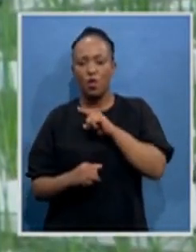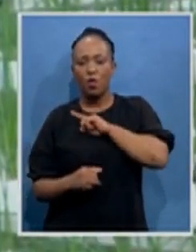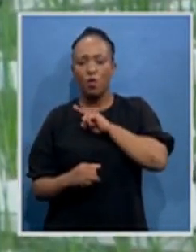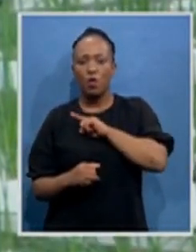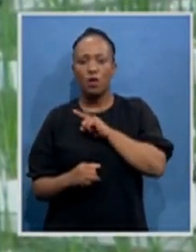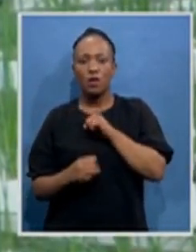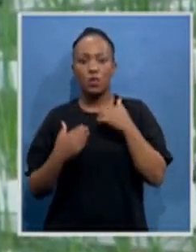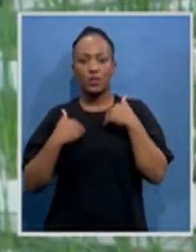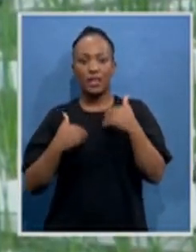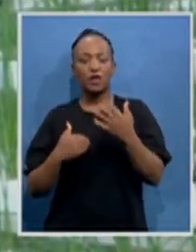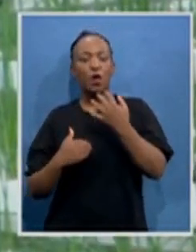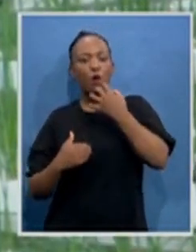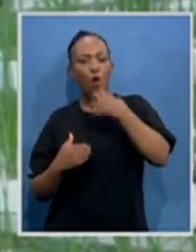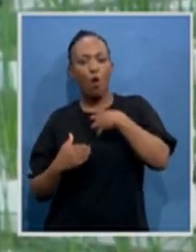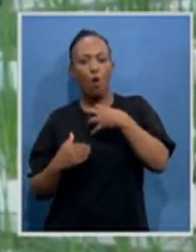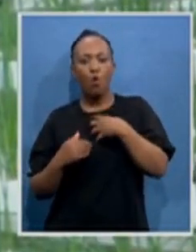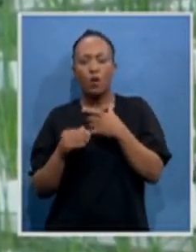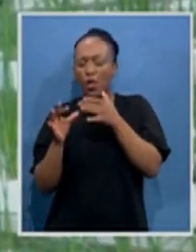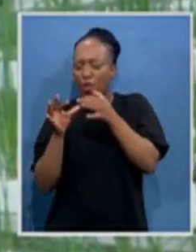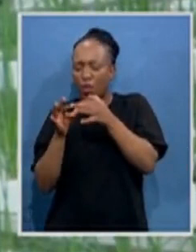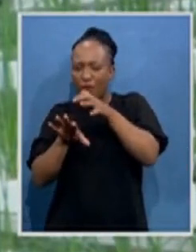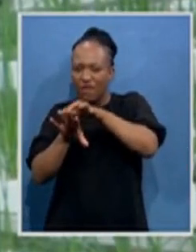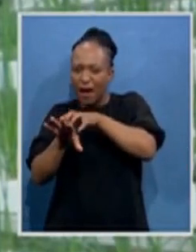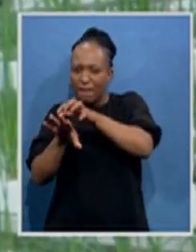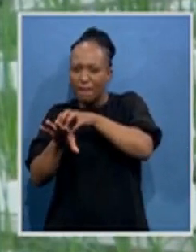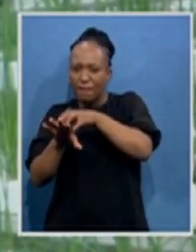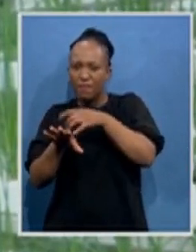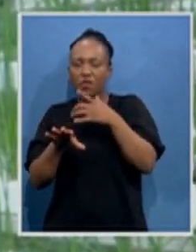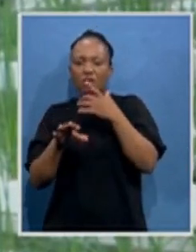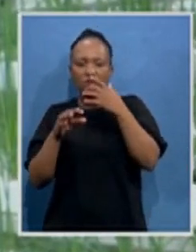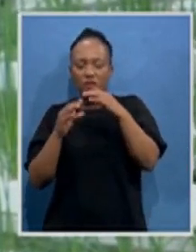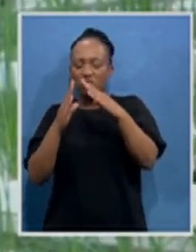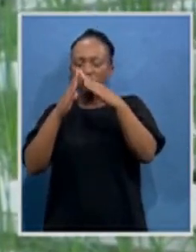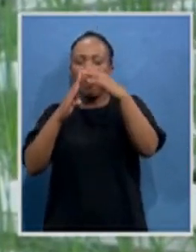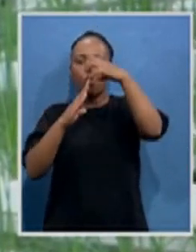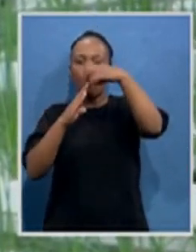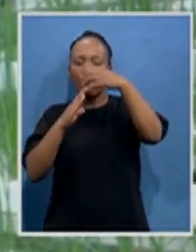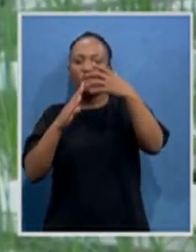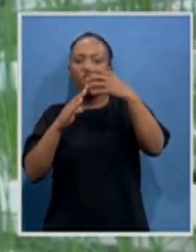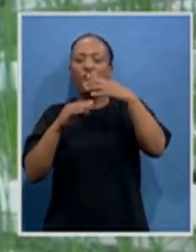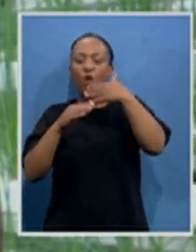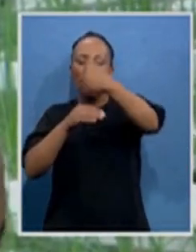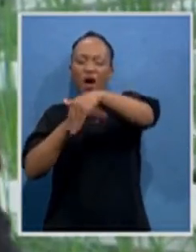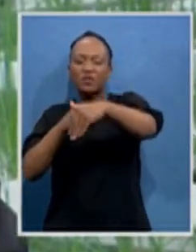gardens on their rooftops or balcons. So it's very important that